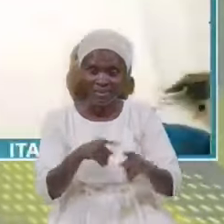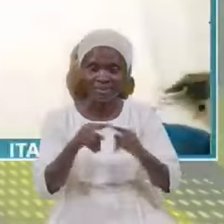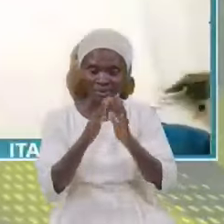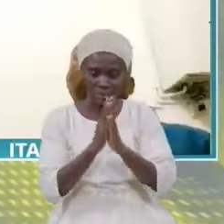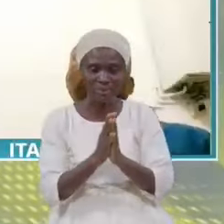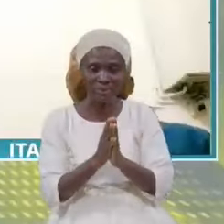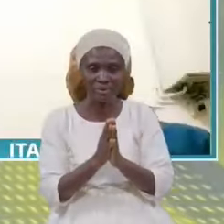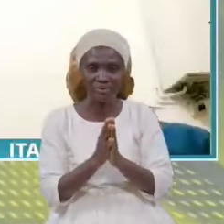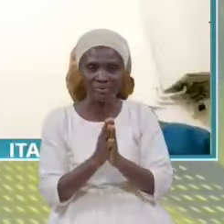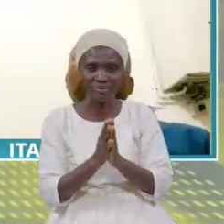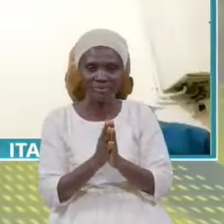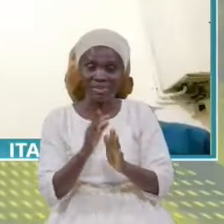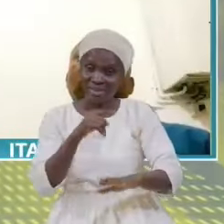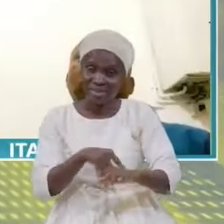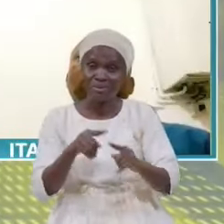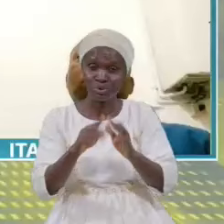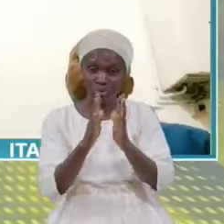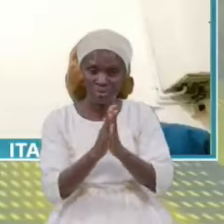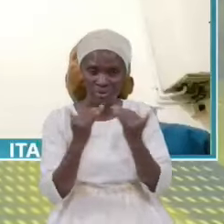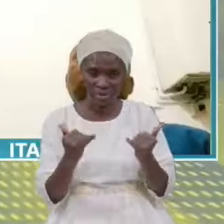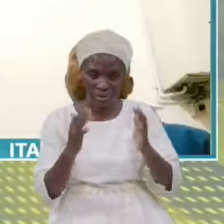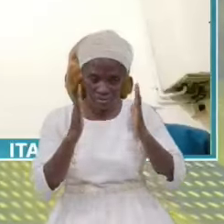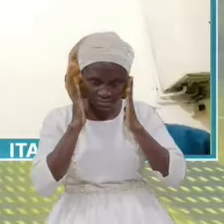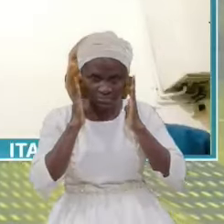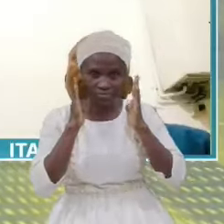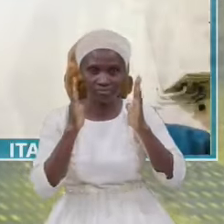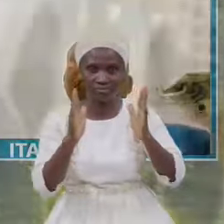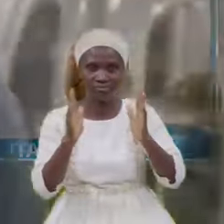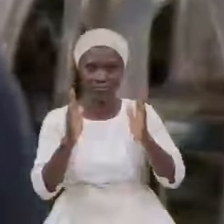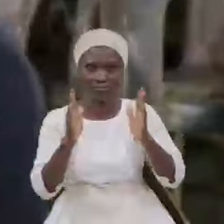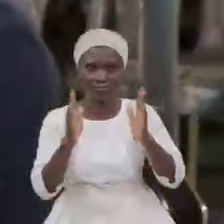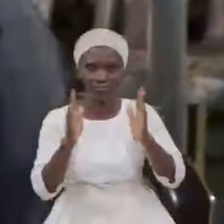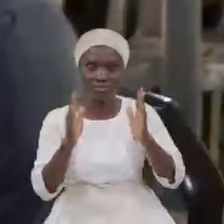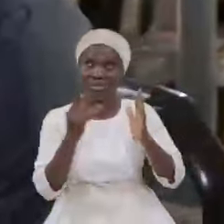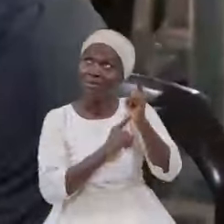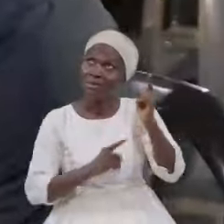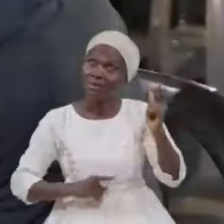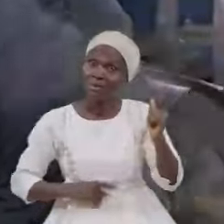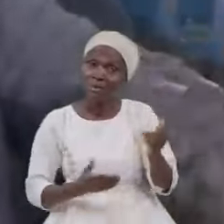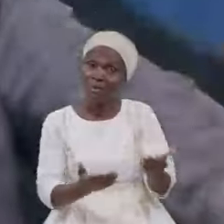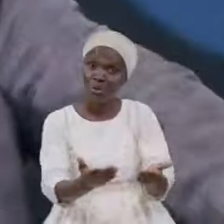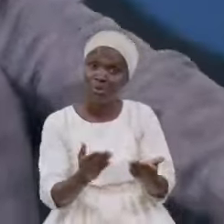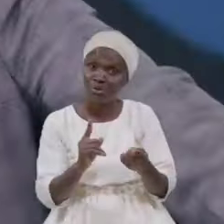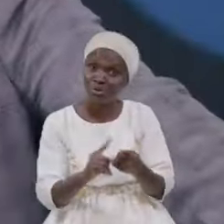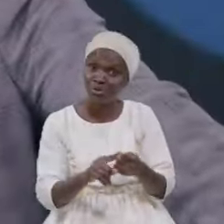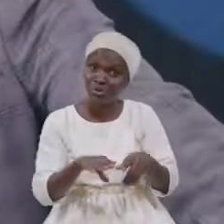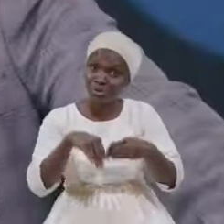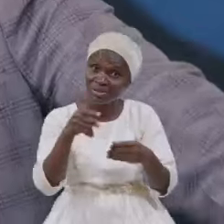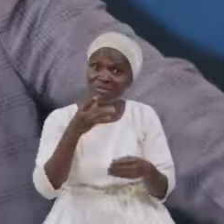and eyes closed. The Lord wants to favor you now. He wants to forgive you now. He wants to cleanse you now. He